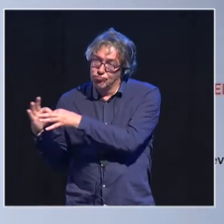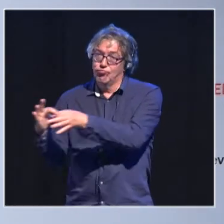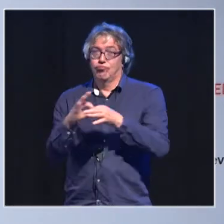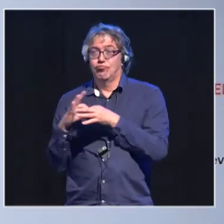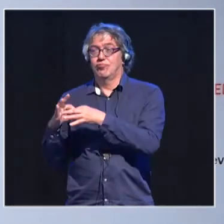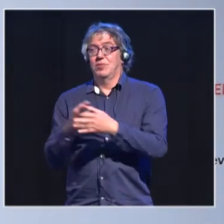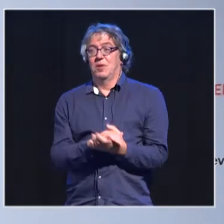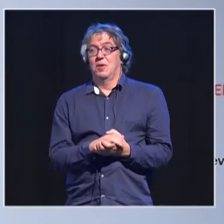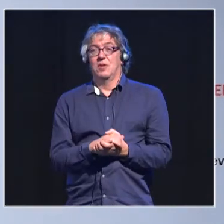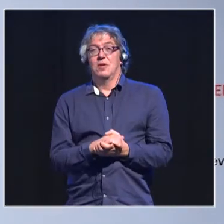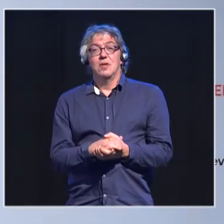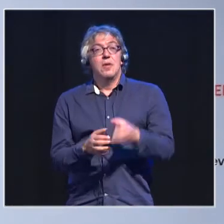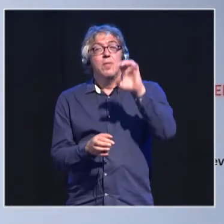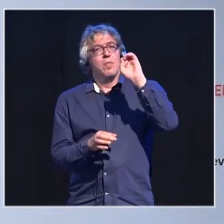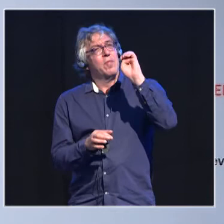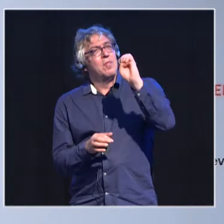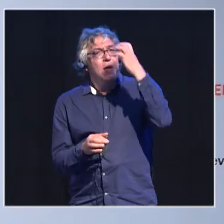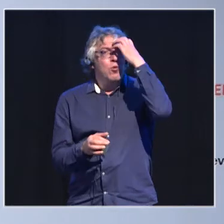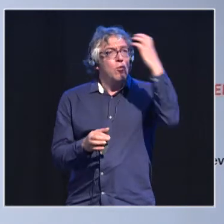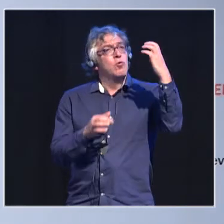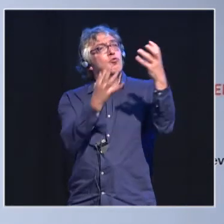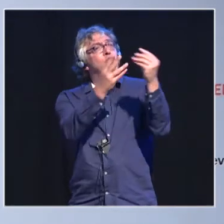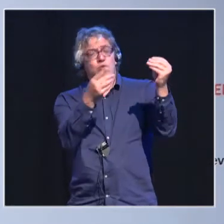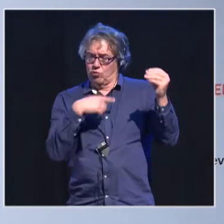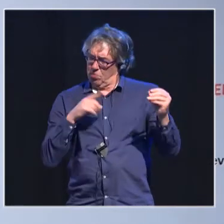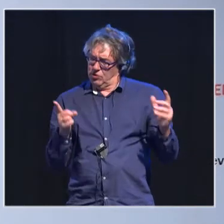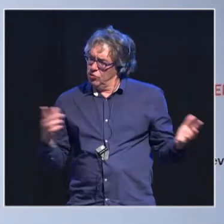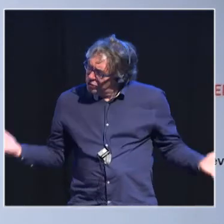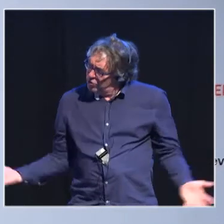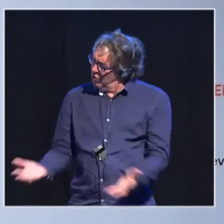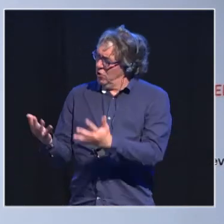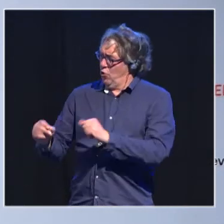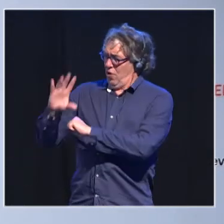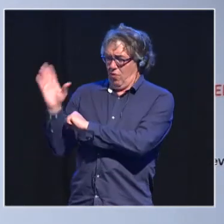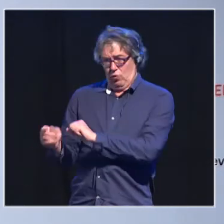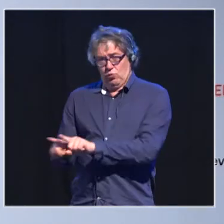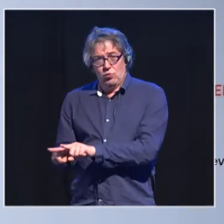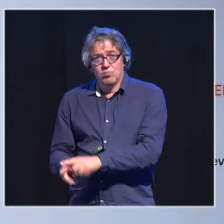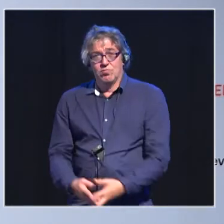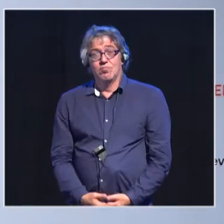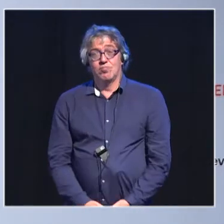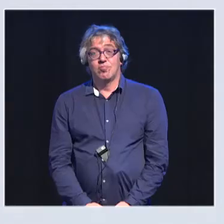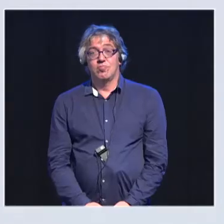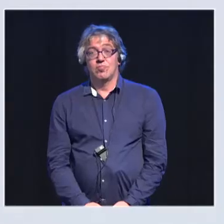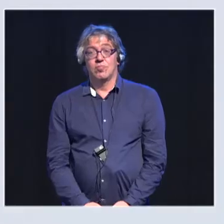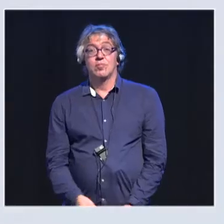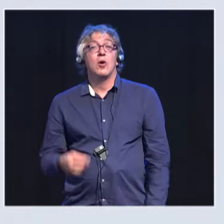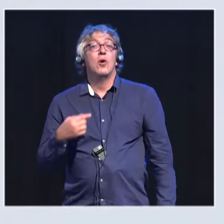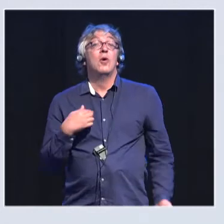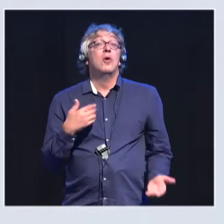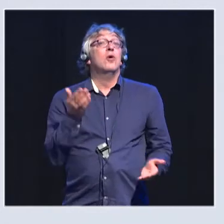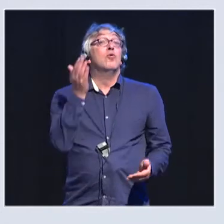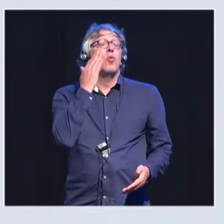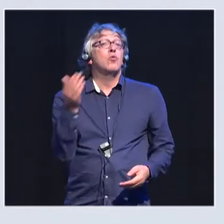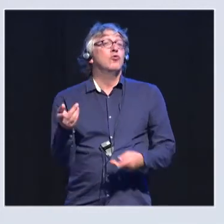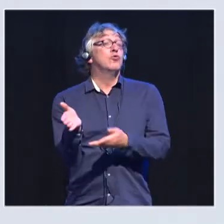promote those e-government solutions also in the African continent. As we know, in some sectors, Africa